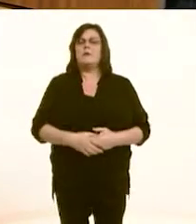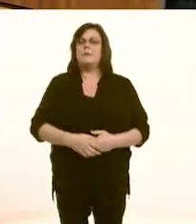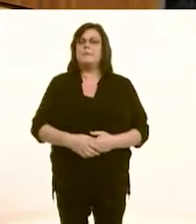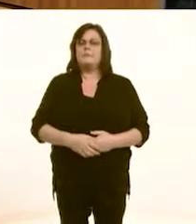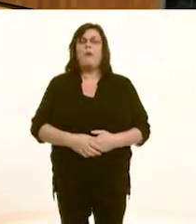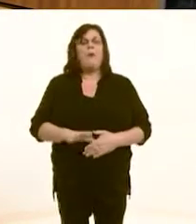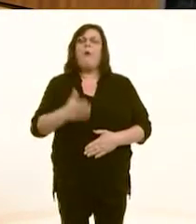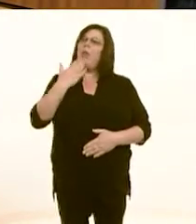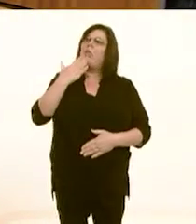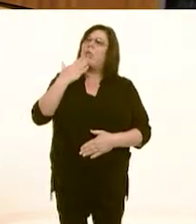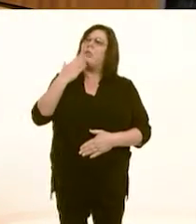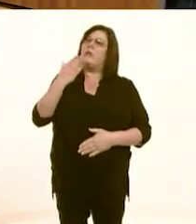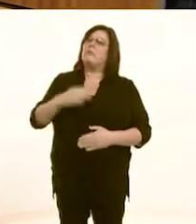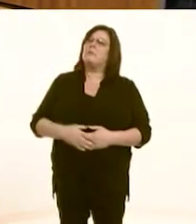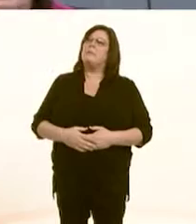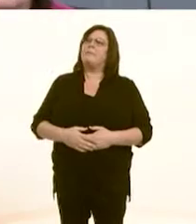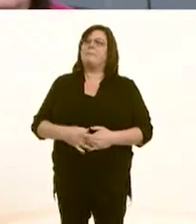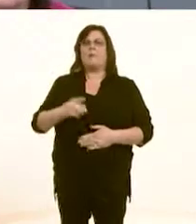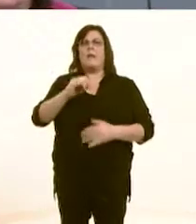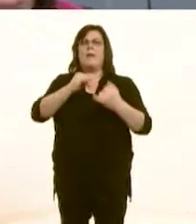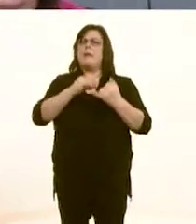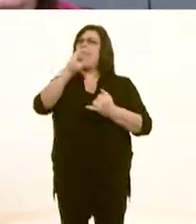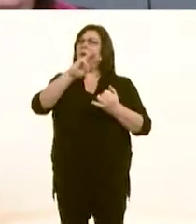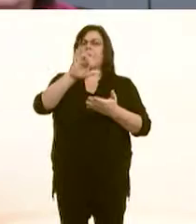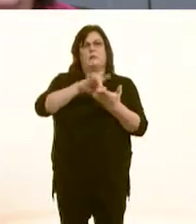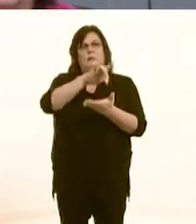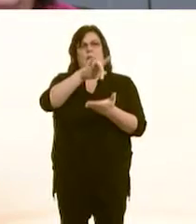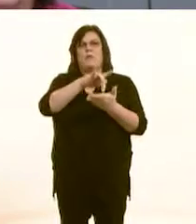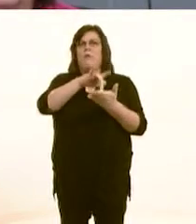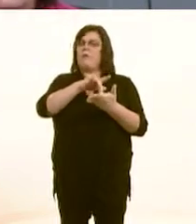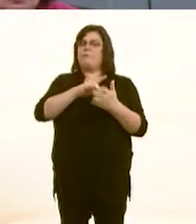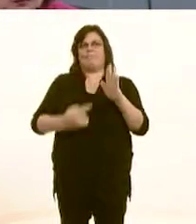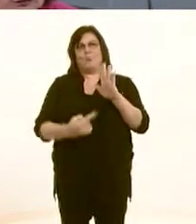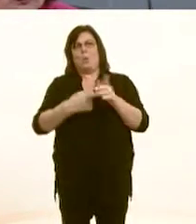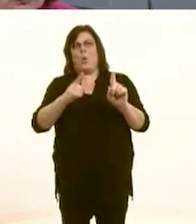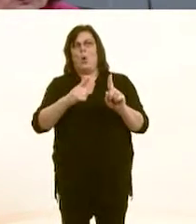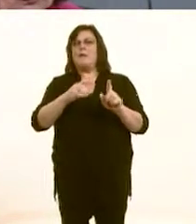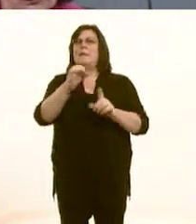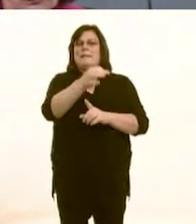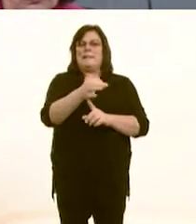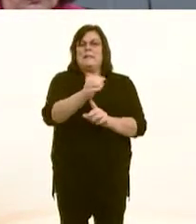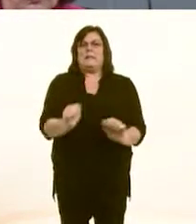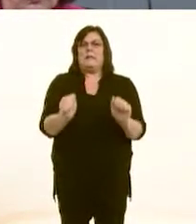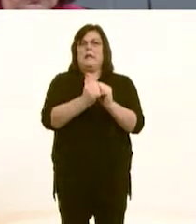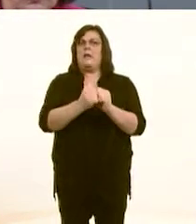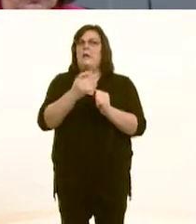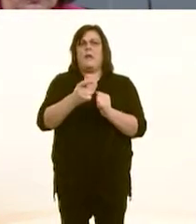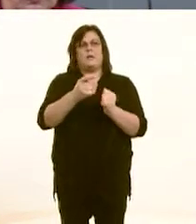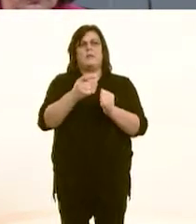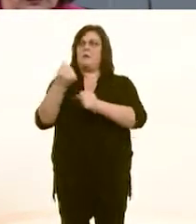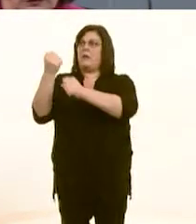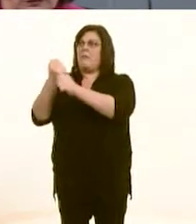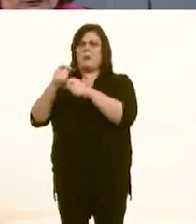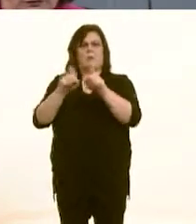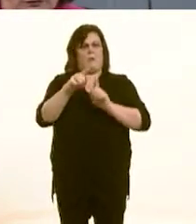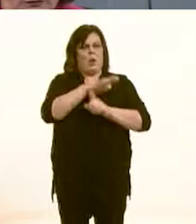of the key planks, obviously, for South Wales Central is the city deal that submissions have been made from Welsh Government and the local authorities. The Chancellor,